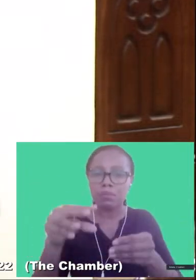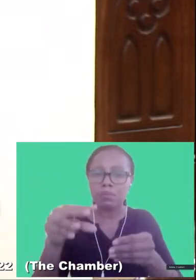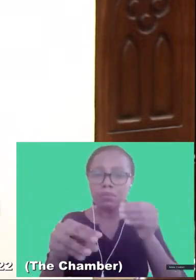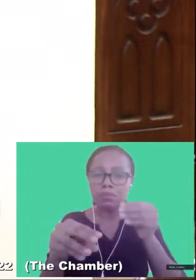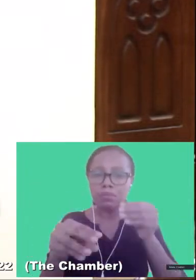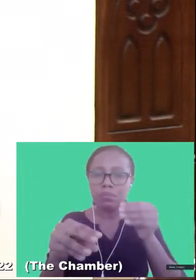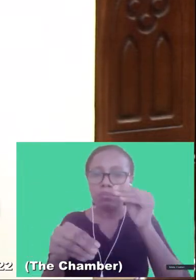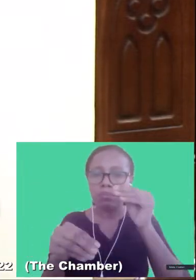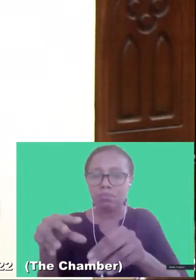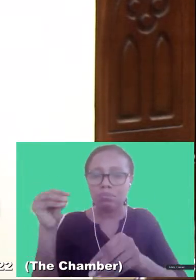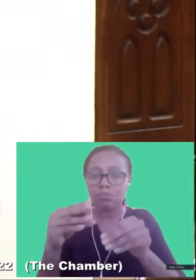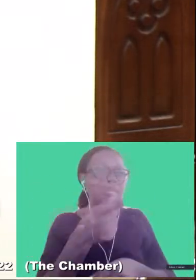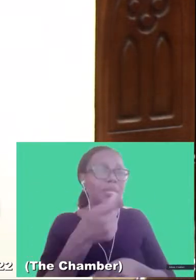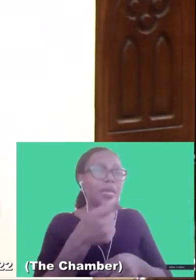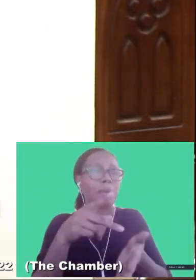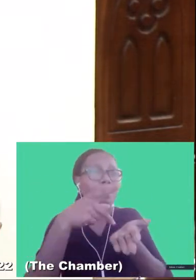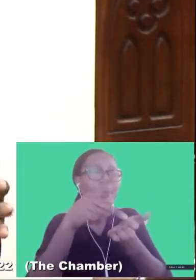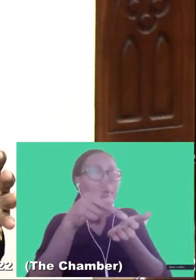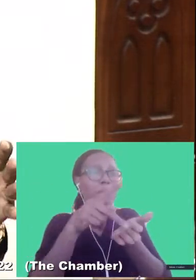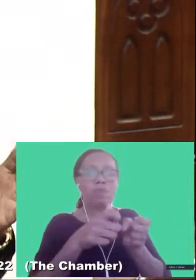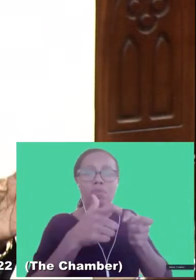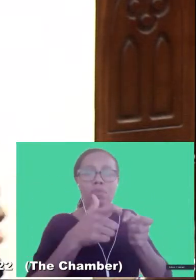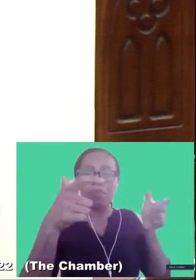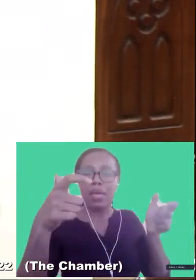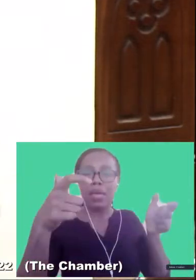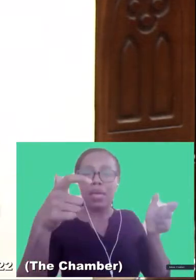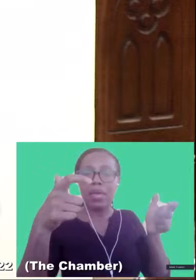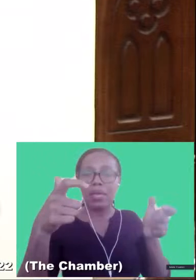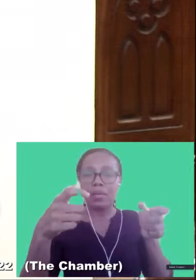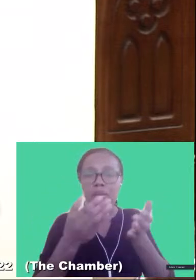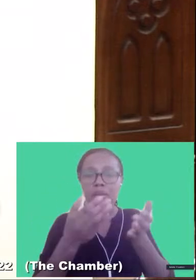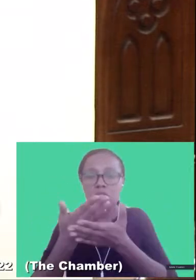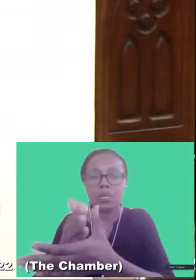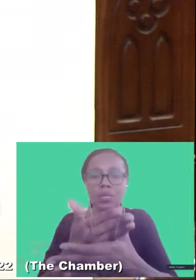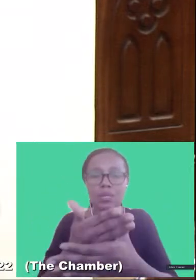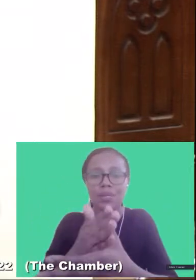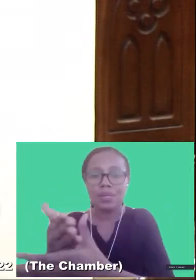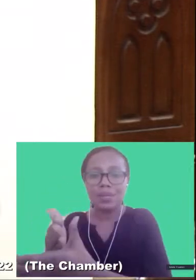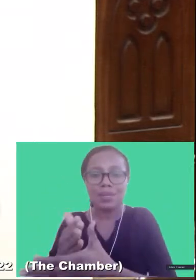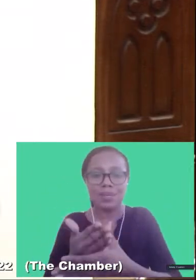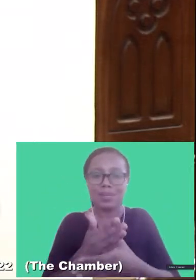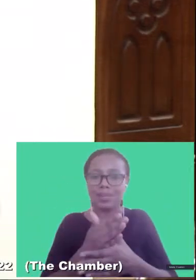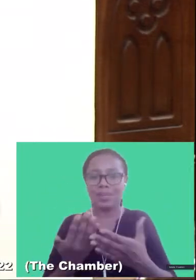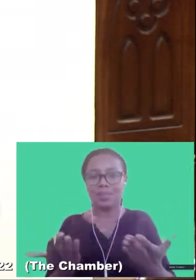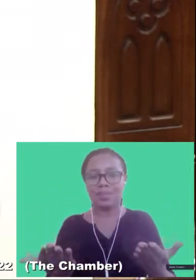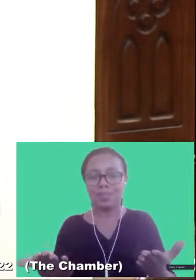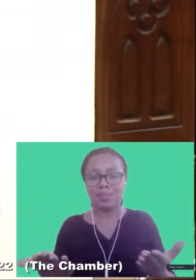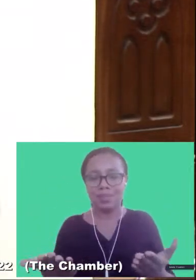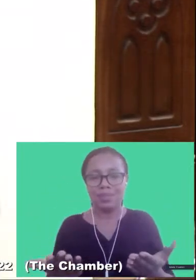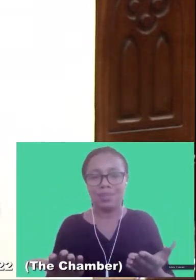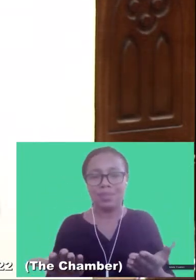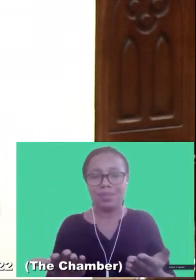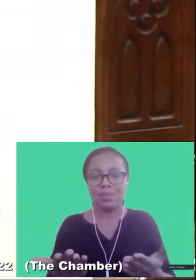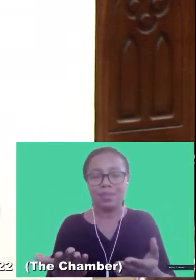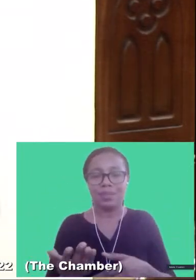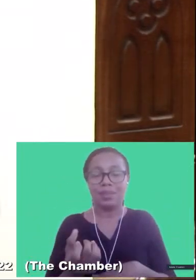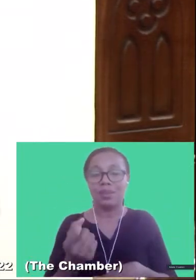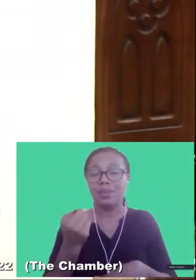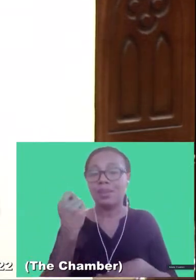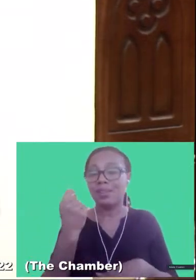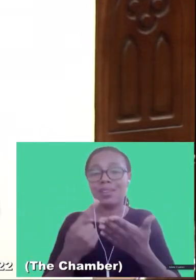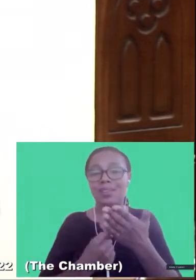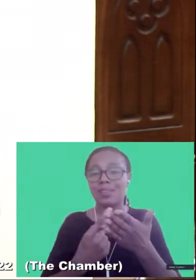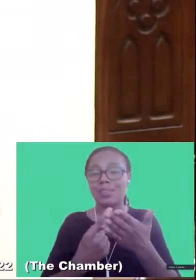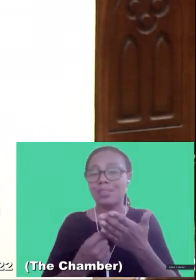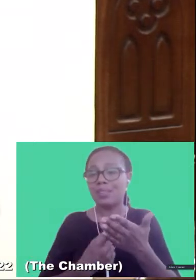the opportunity or sometimes don't fully understand where the opportunities exist in the